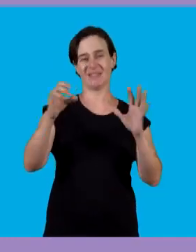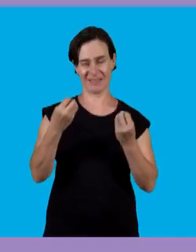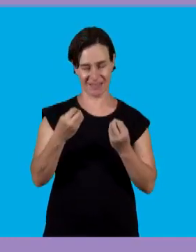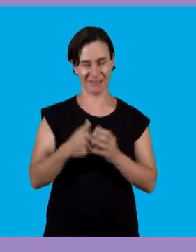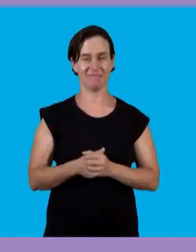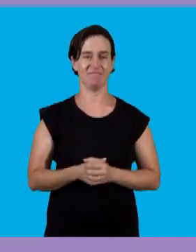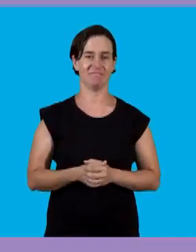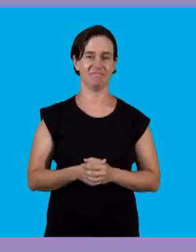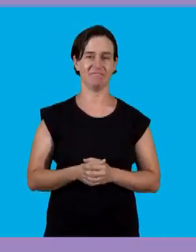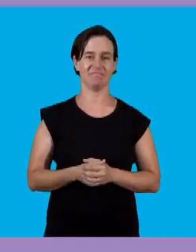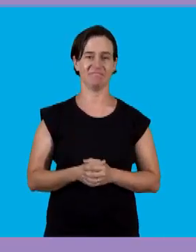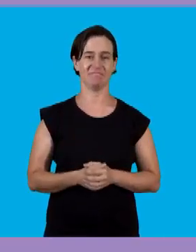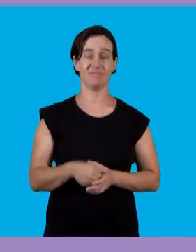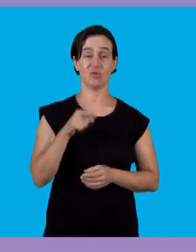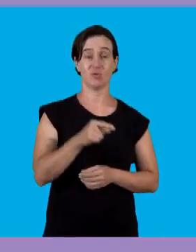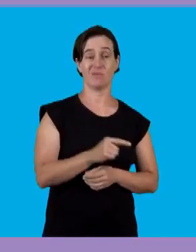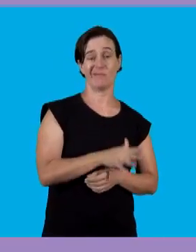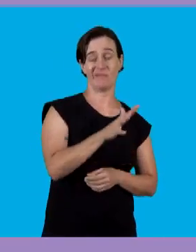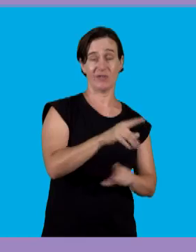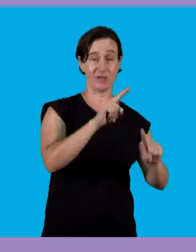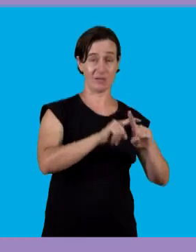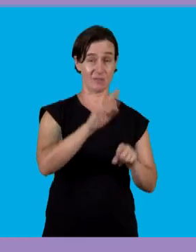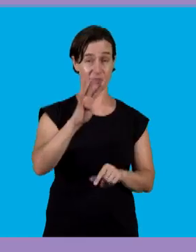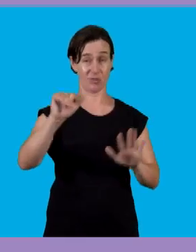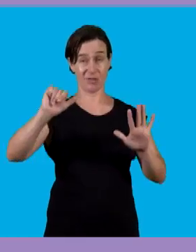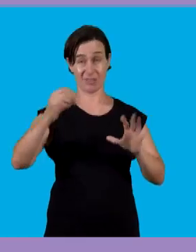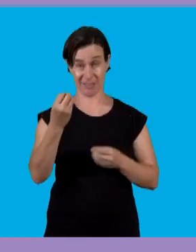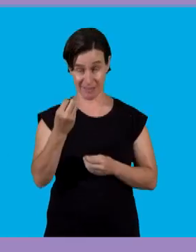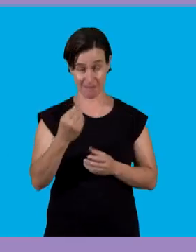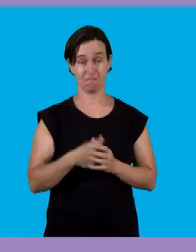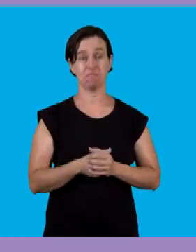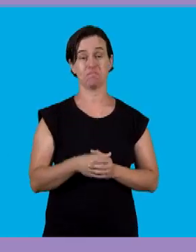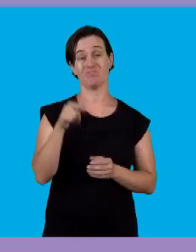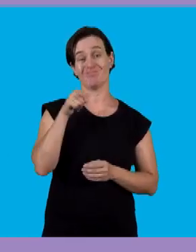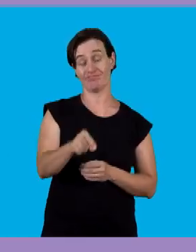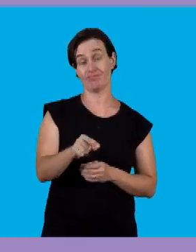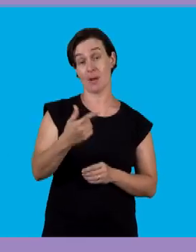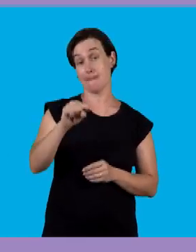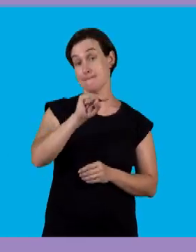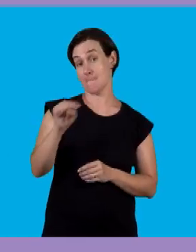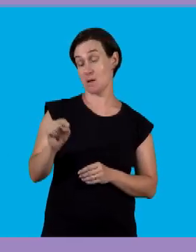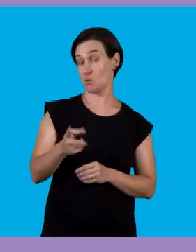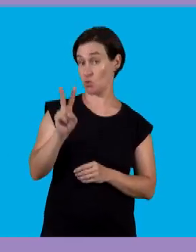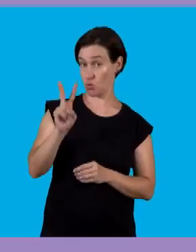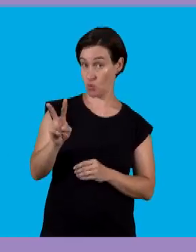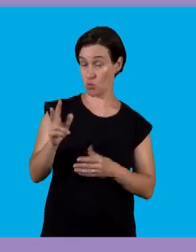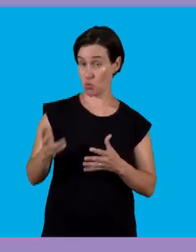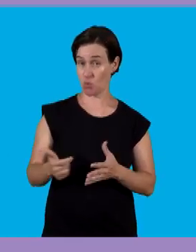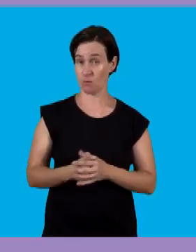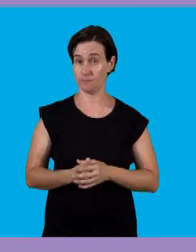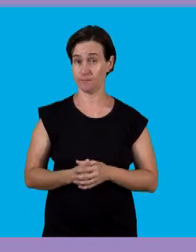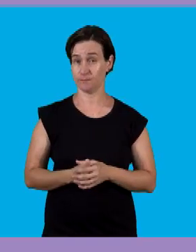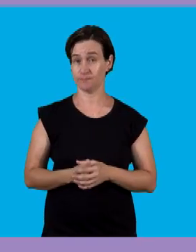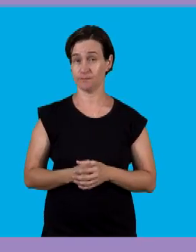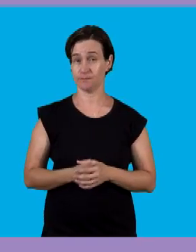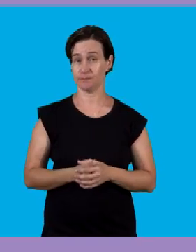a 60. So 15 multiplied by 4 gives us a 60, and from that product we are going